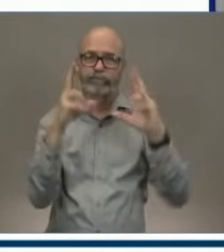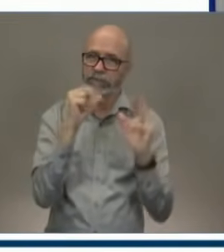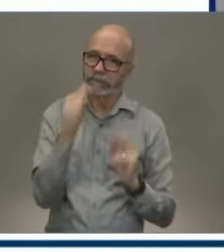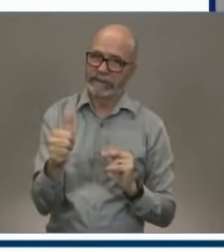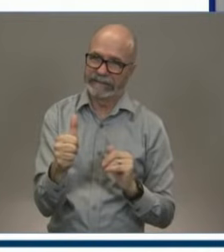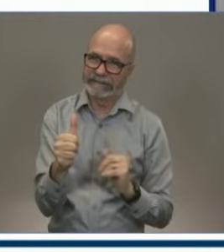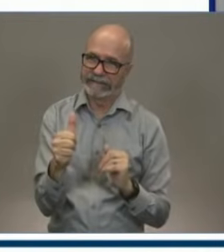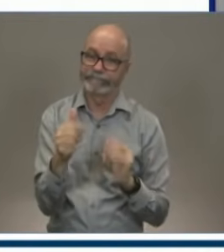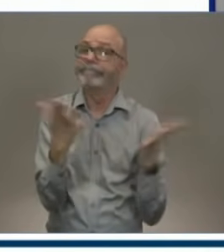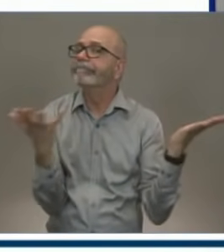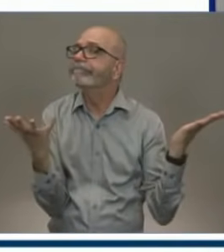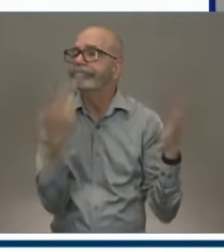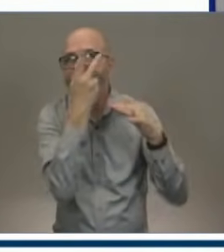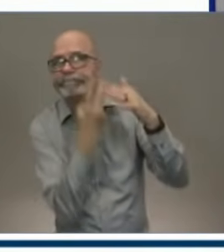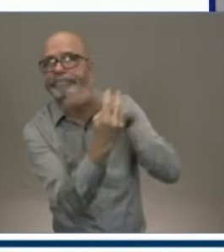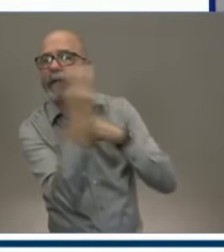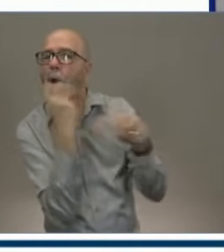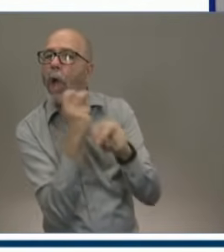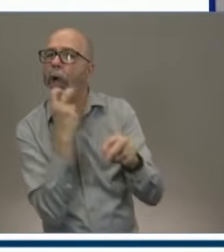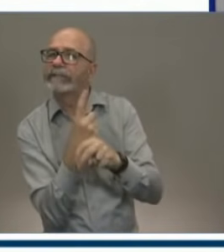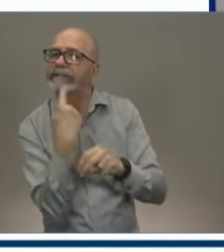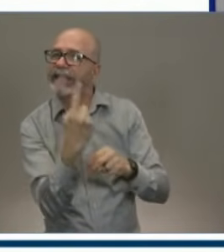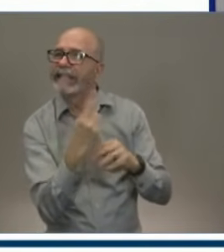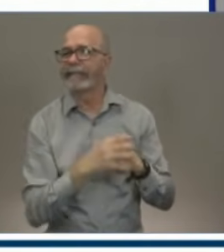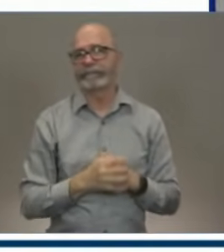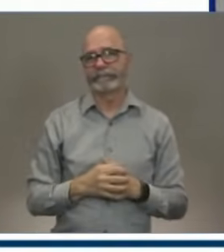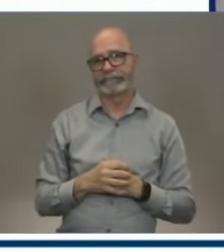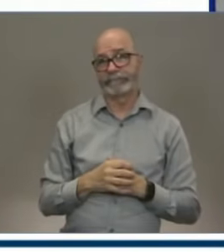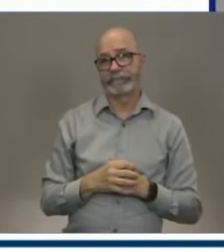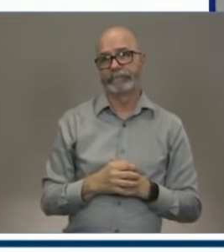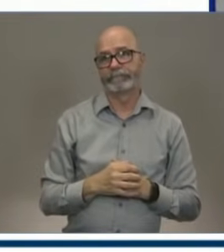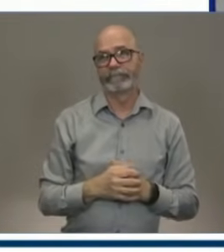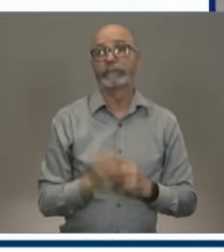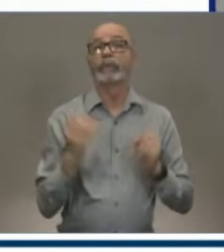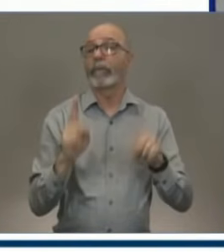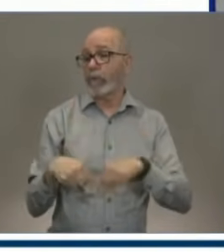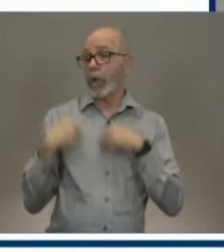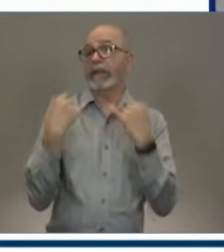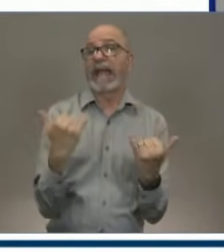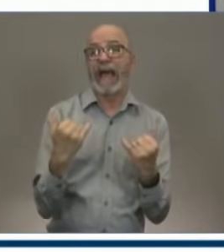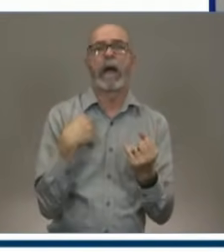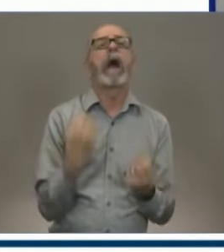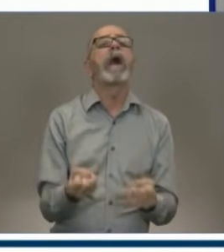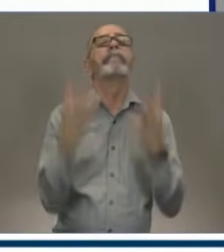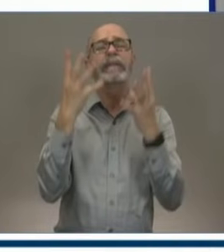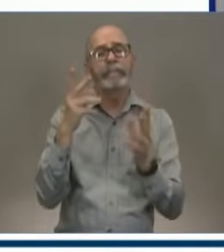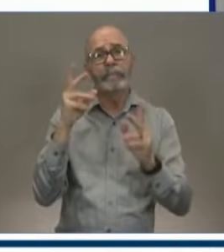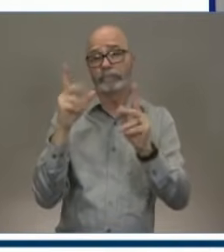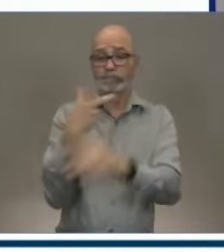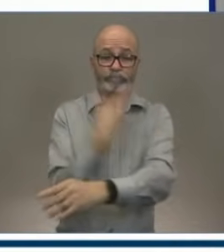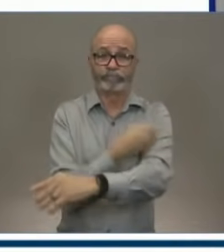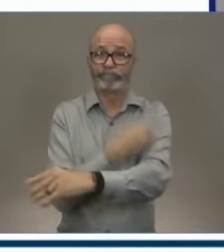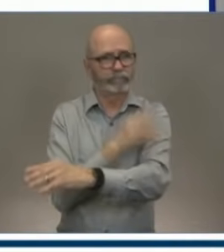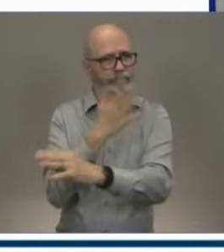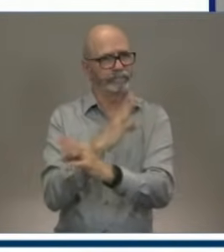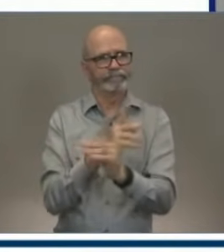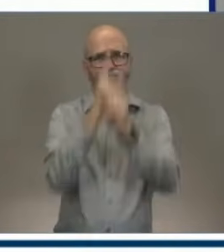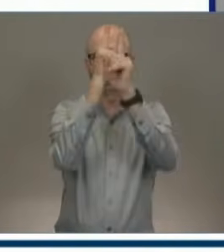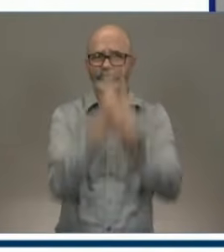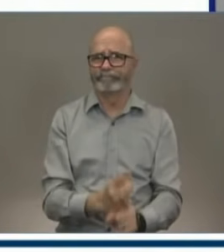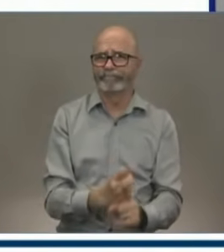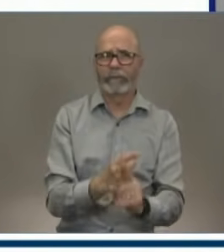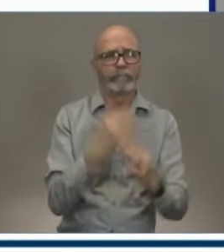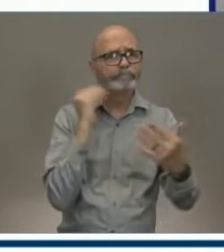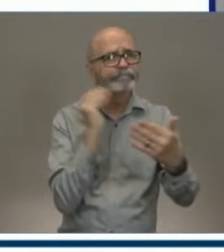Today, our numbers are as close to real time as possible, and going forward, we will report vaccinations completed twice